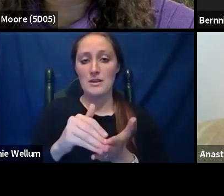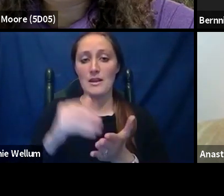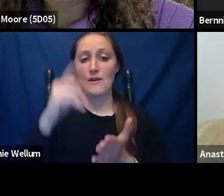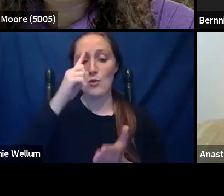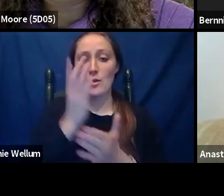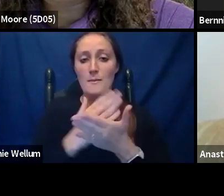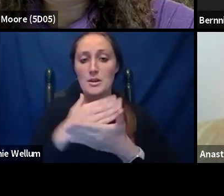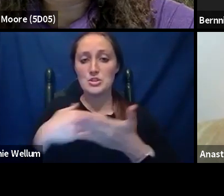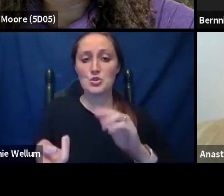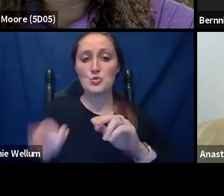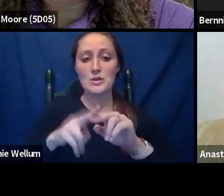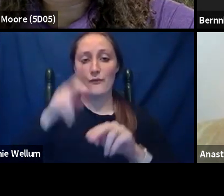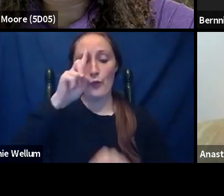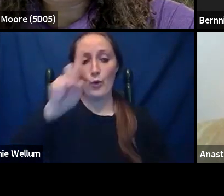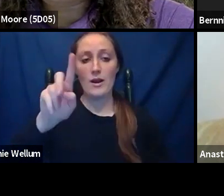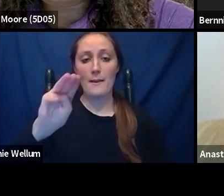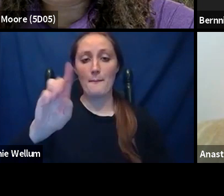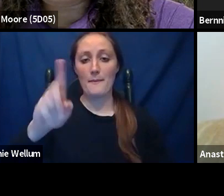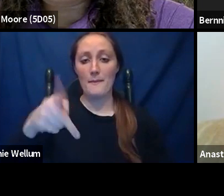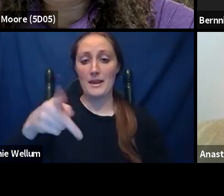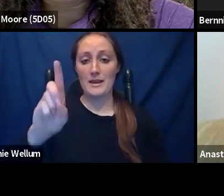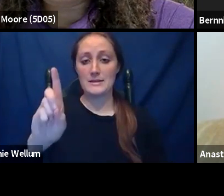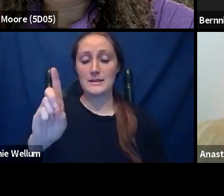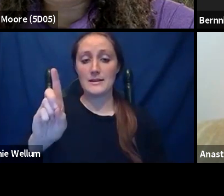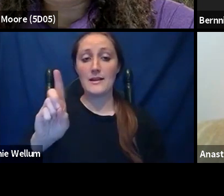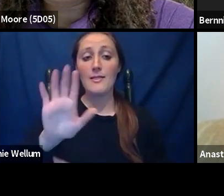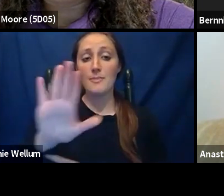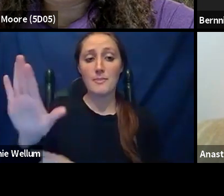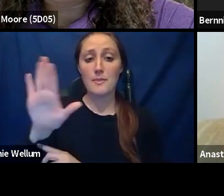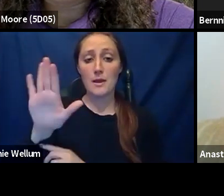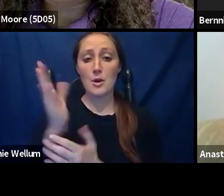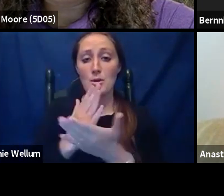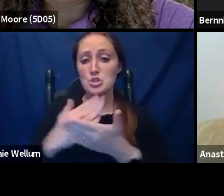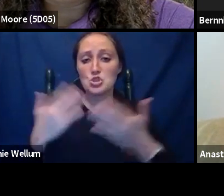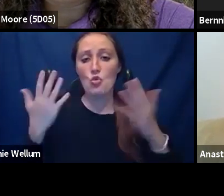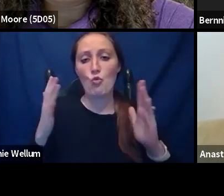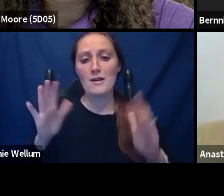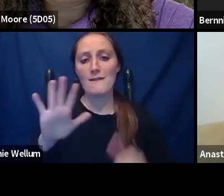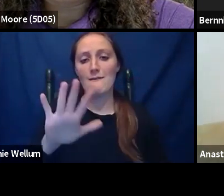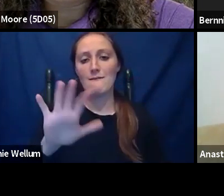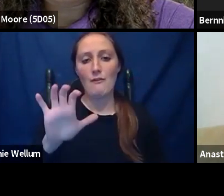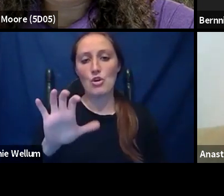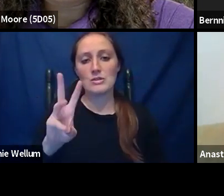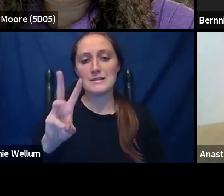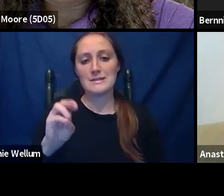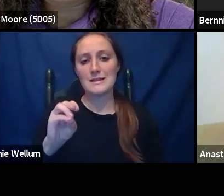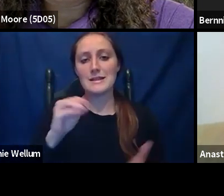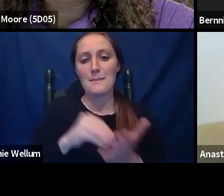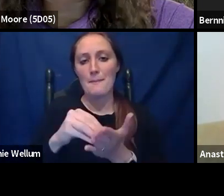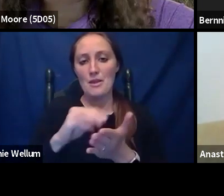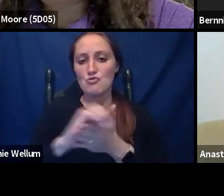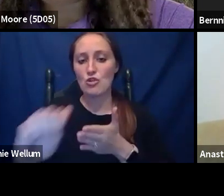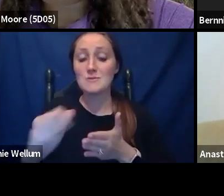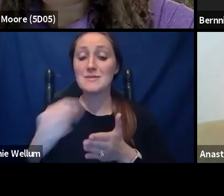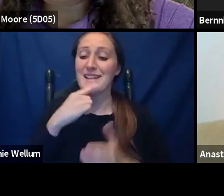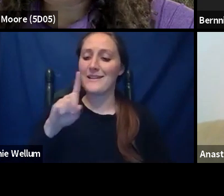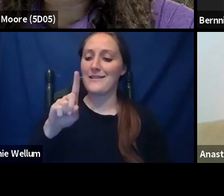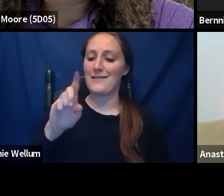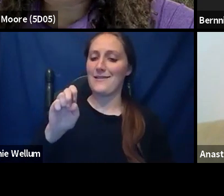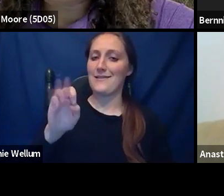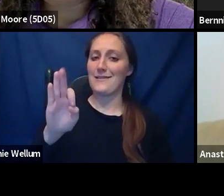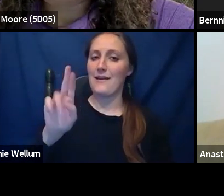MPD, as their budget already is at $560 million. When I say defund, I'm not saying to remove